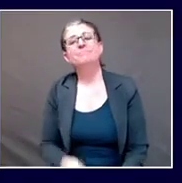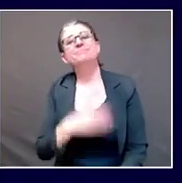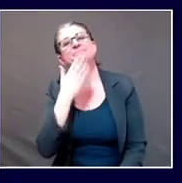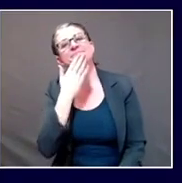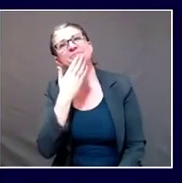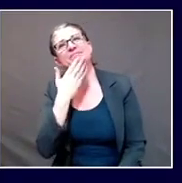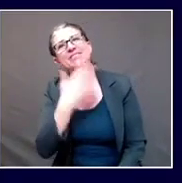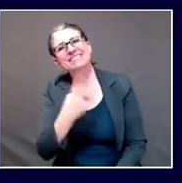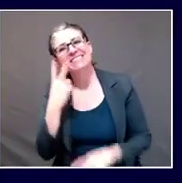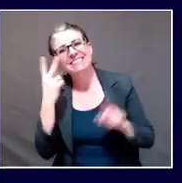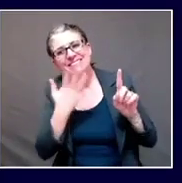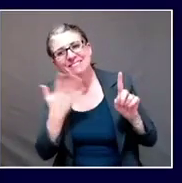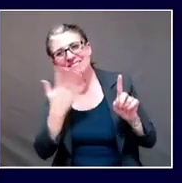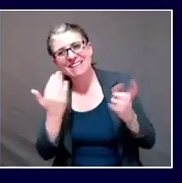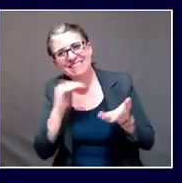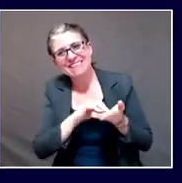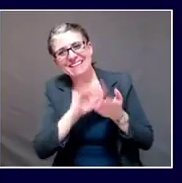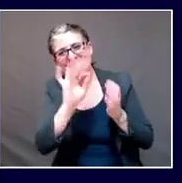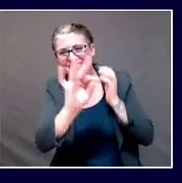Thank you, Kevin.